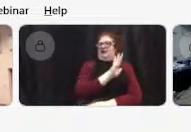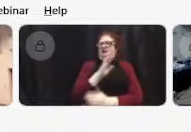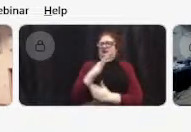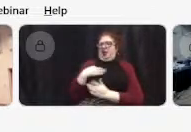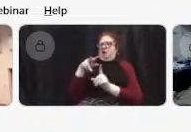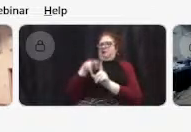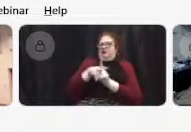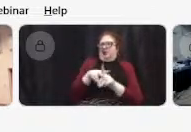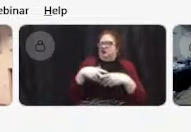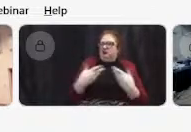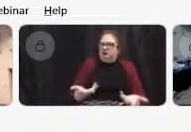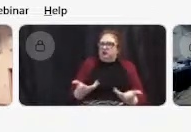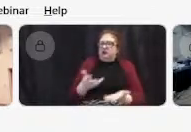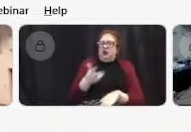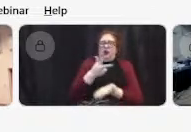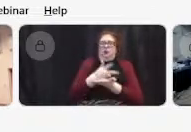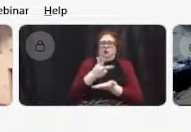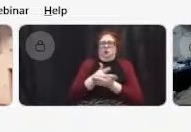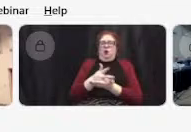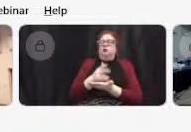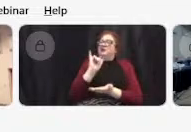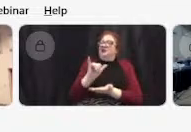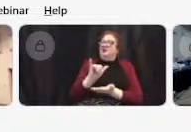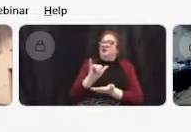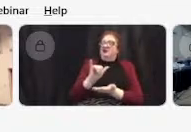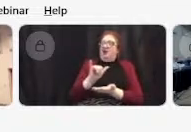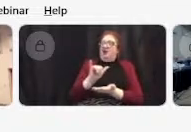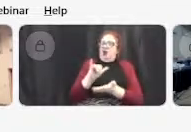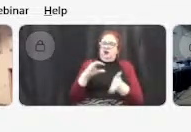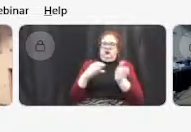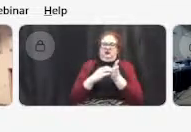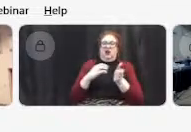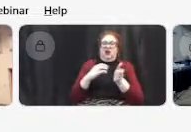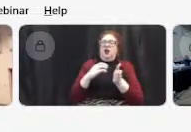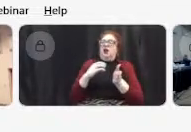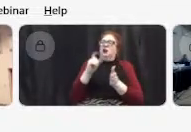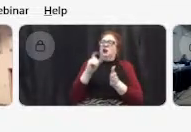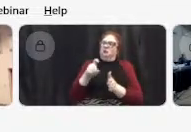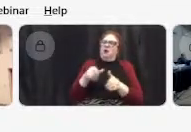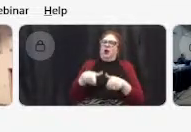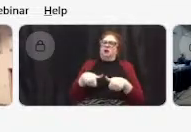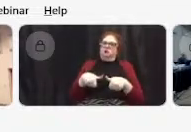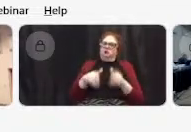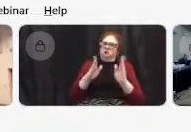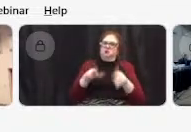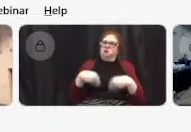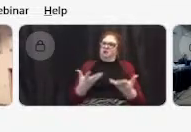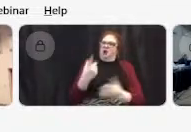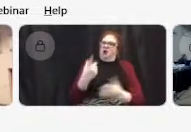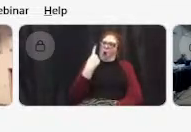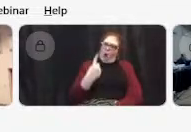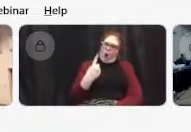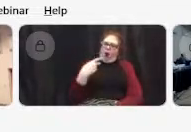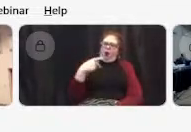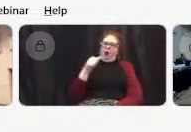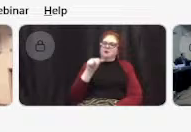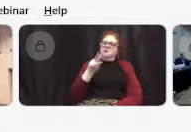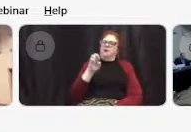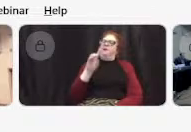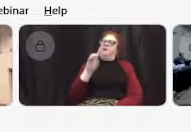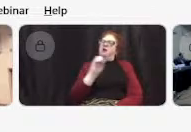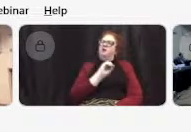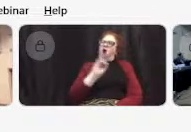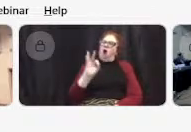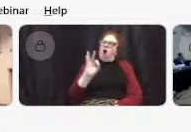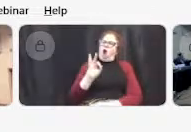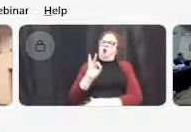section 3654E1 sets forth that the owner must provide 1 paved off-street parking space per guest room. There